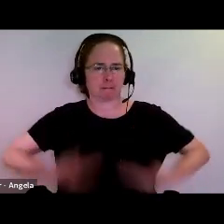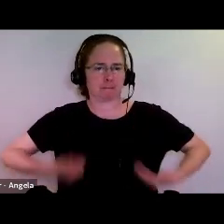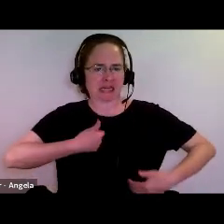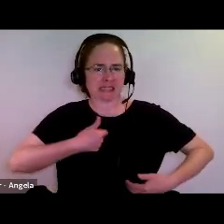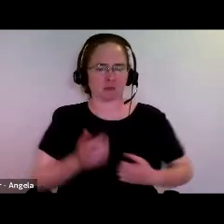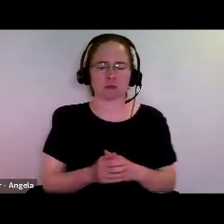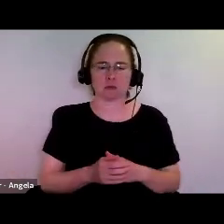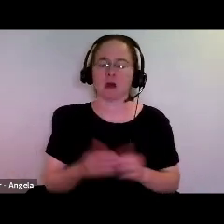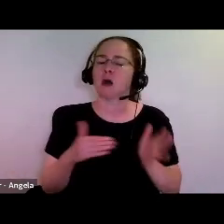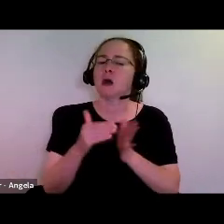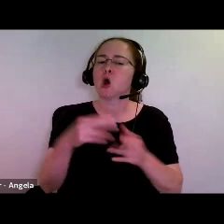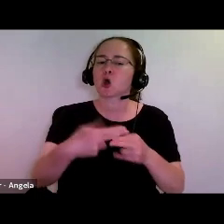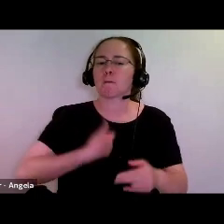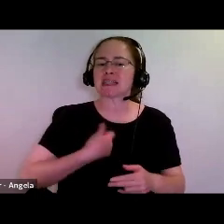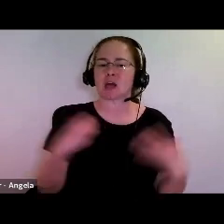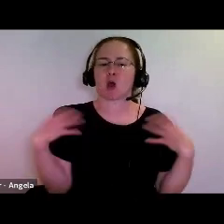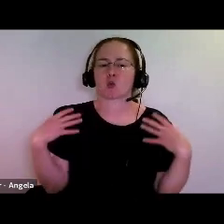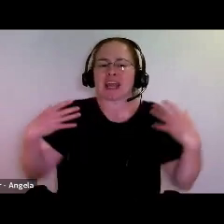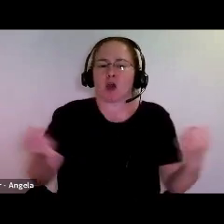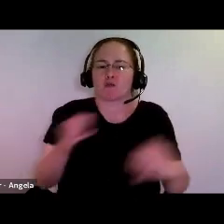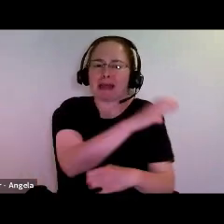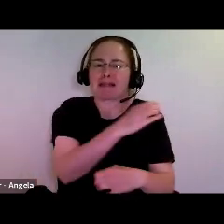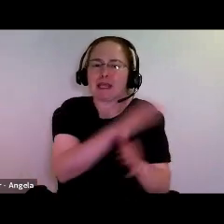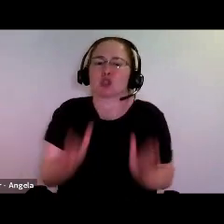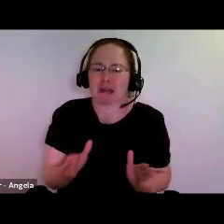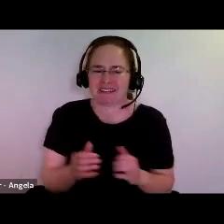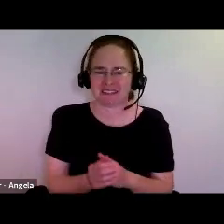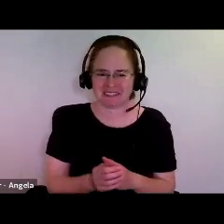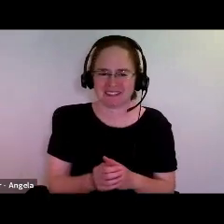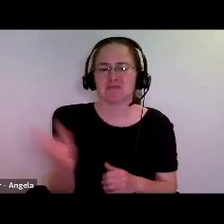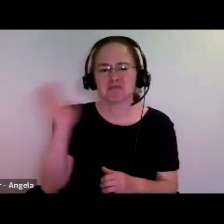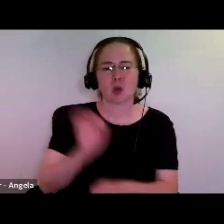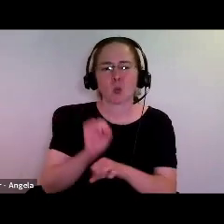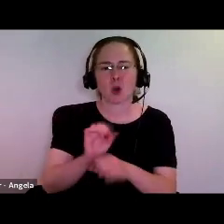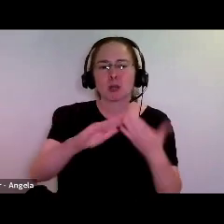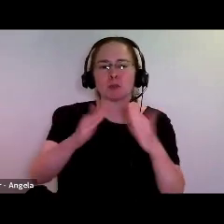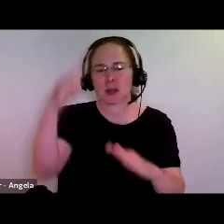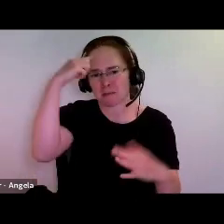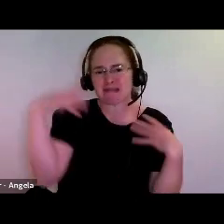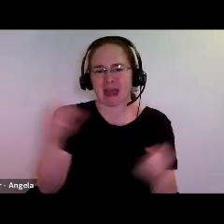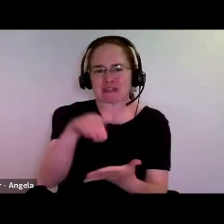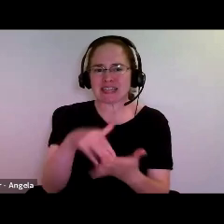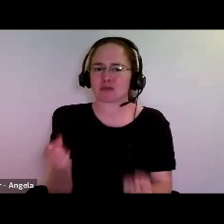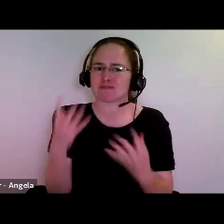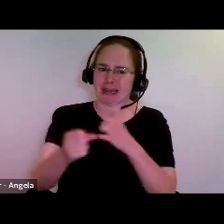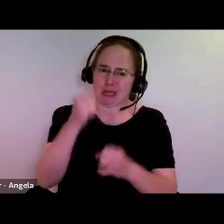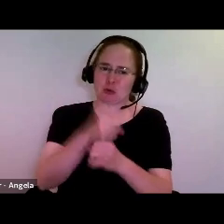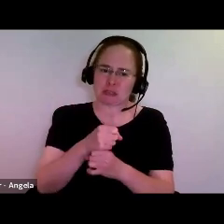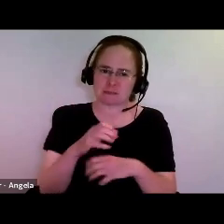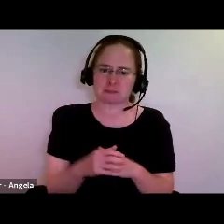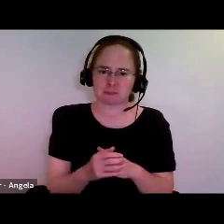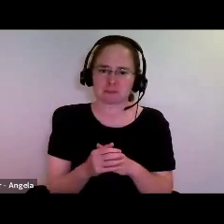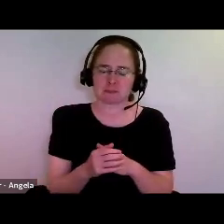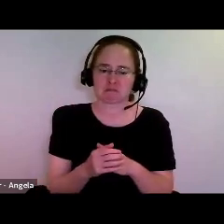to myself frequently as a recovering clinician. I worked in community mental health centers for a number of years.